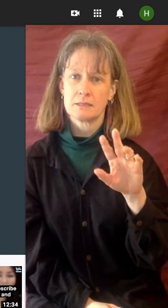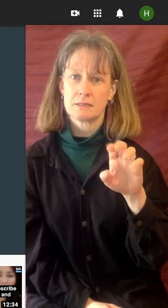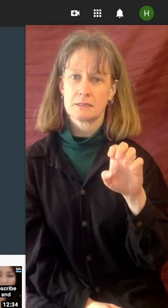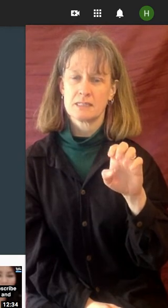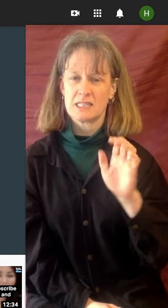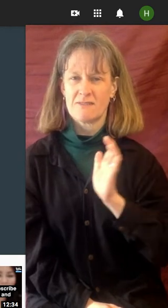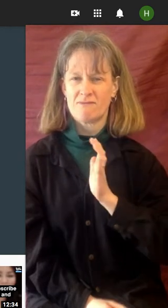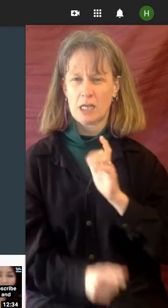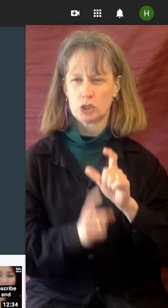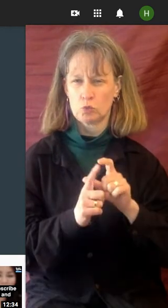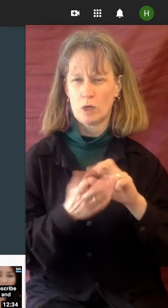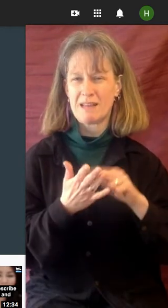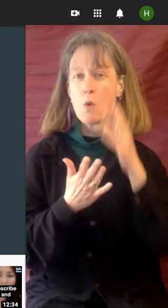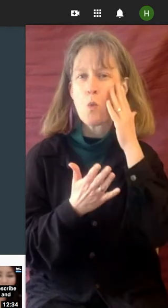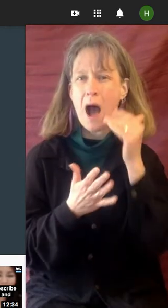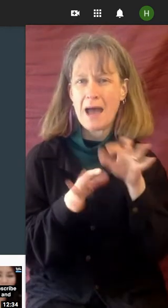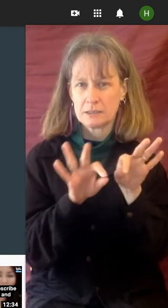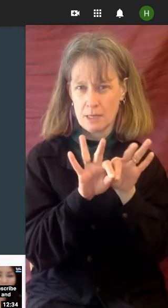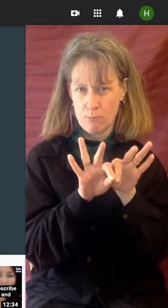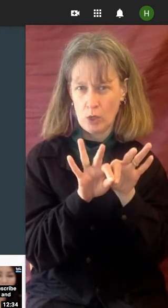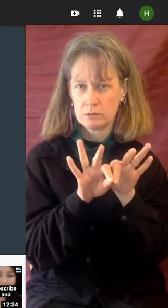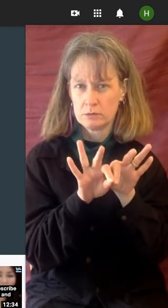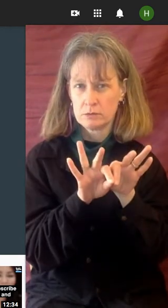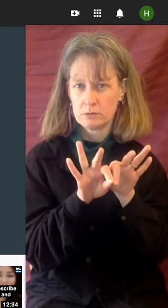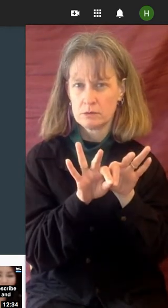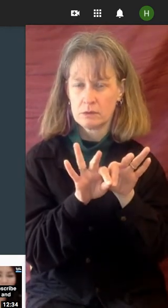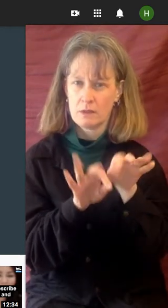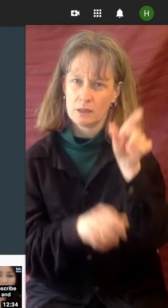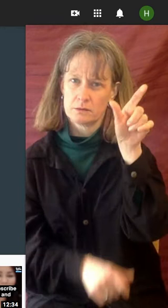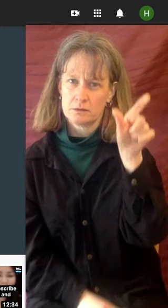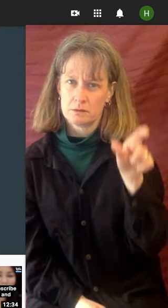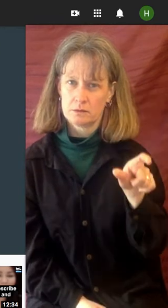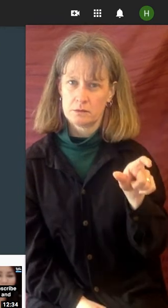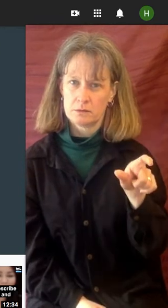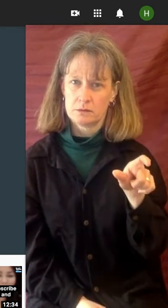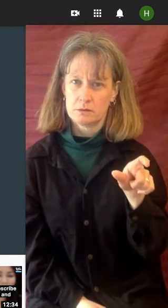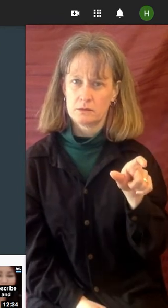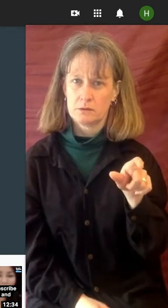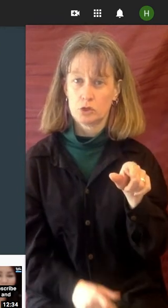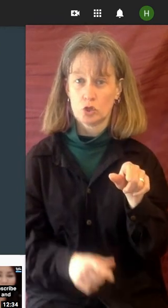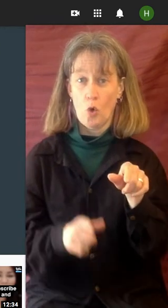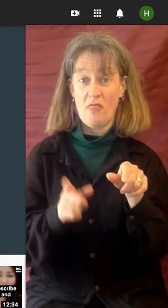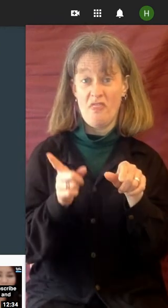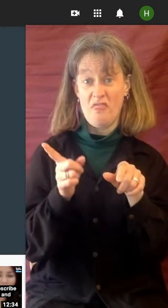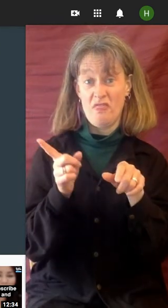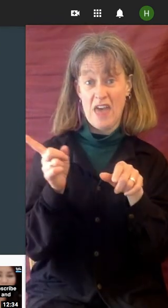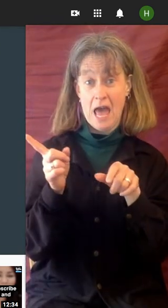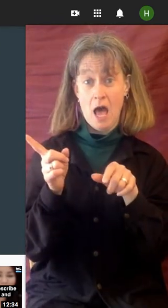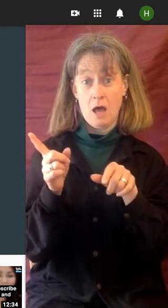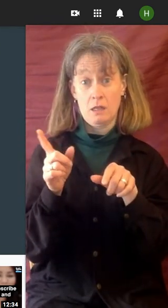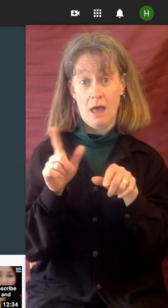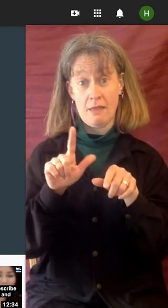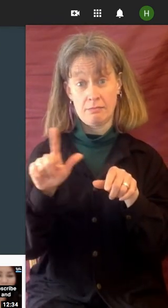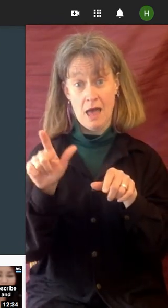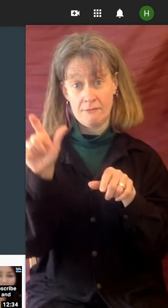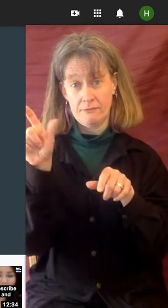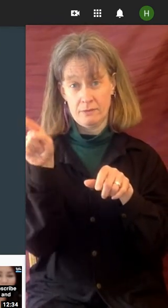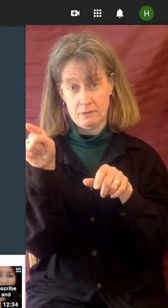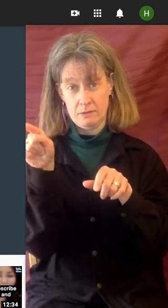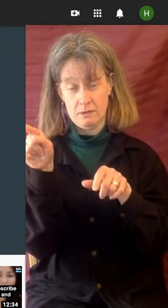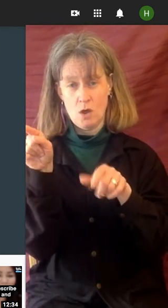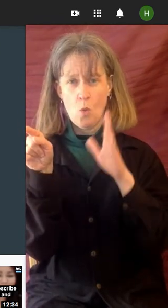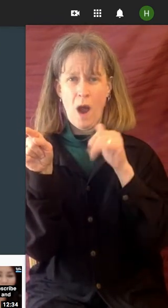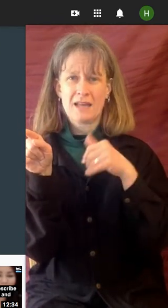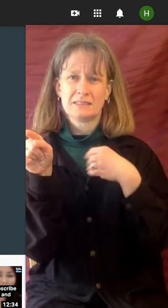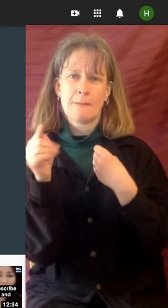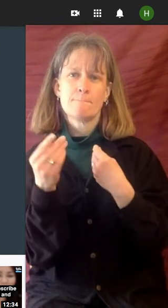it important. In other words, why does this provide evidence that evolution